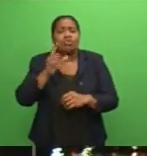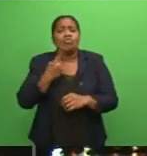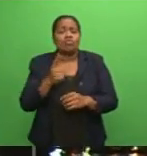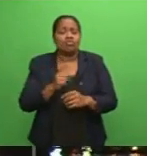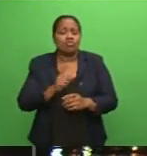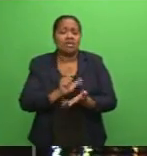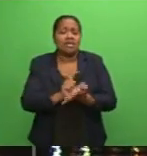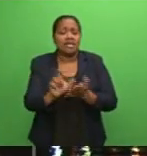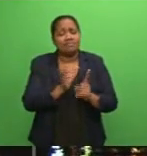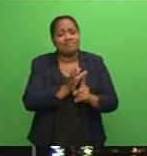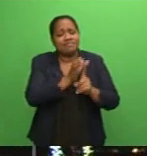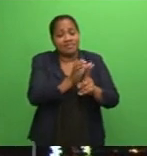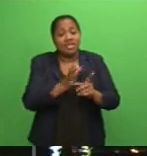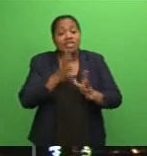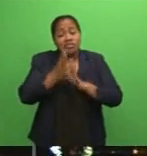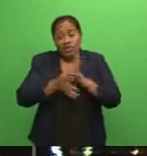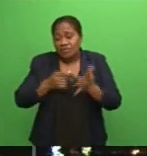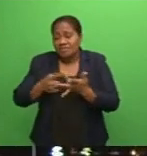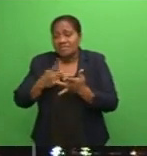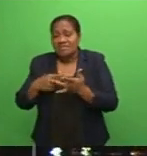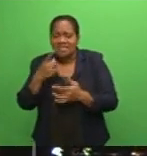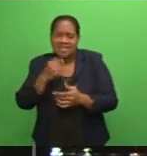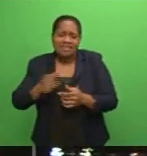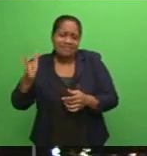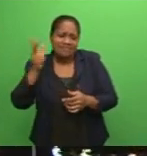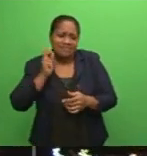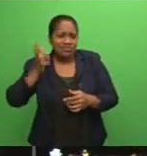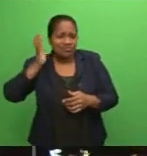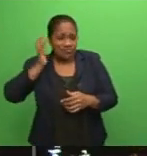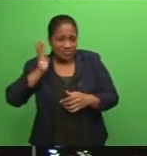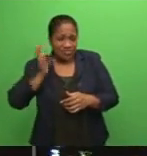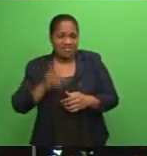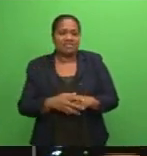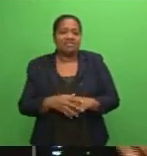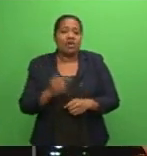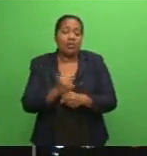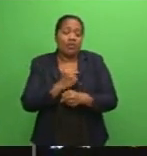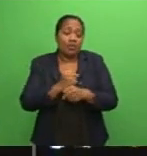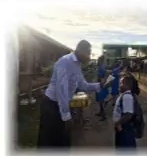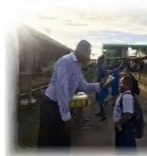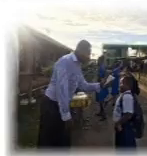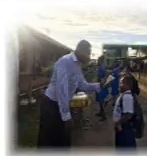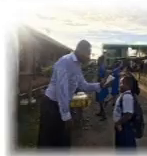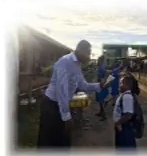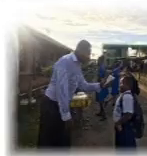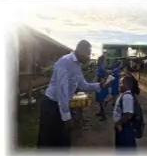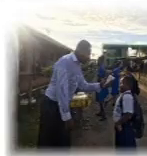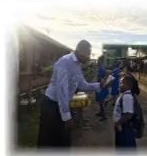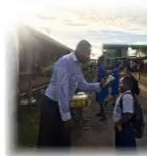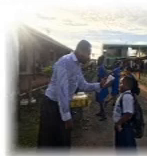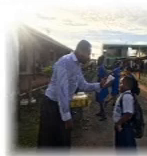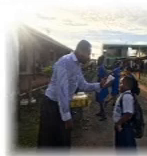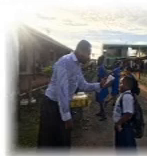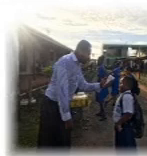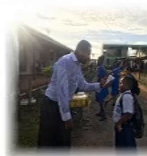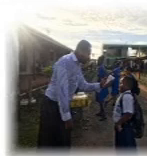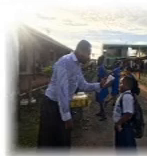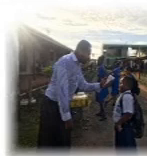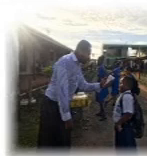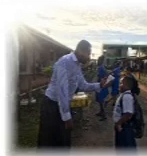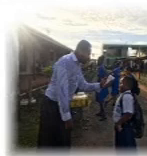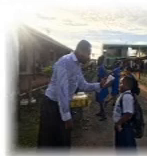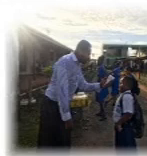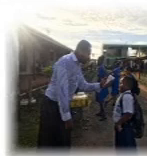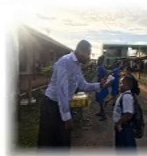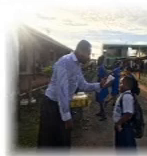Now for these stories and others, tune in daily to our sister radio station, Gold FM. Our poll question we're asking, are you happy with the